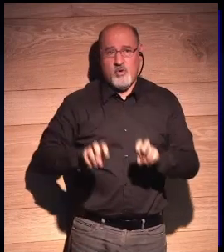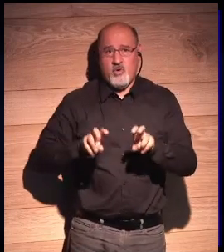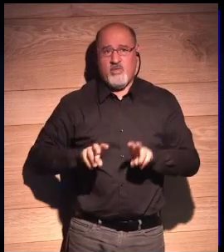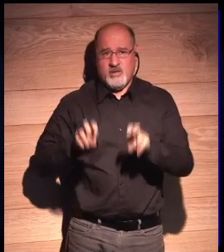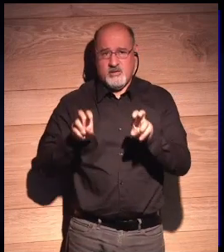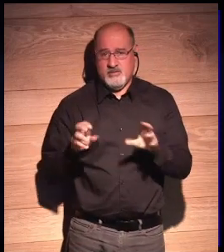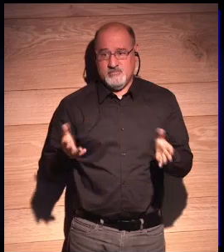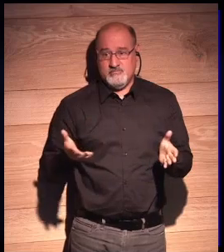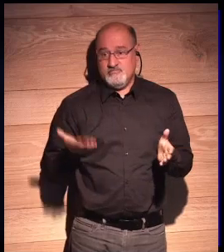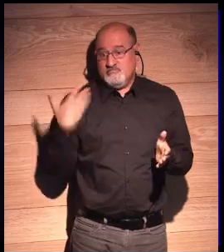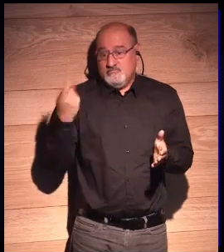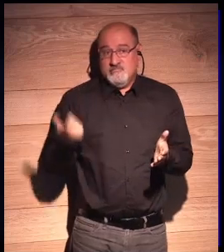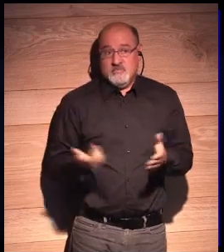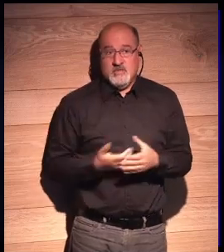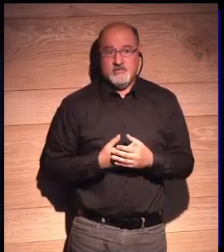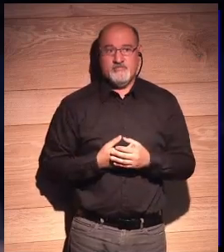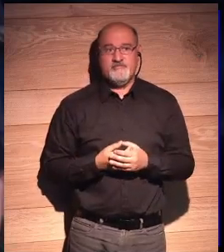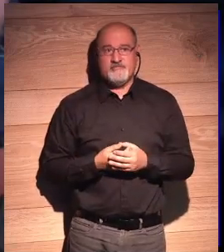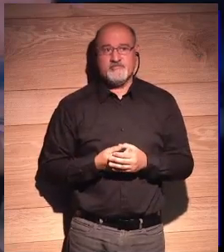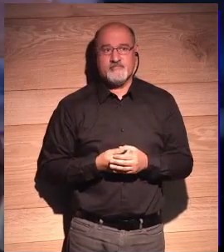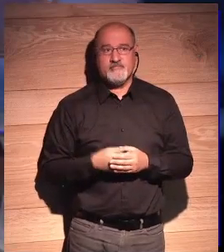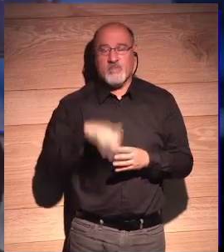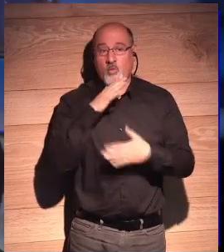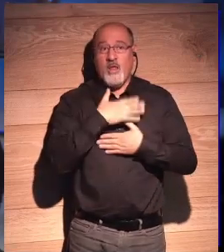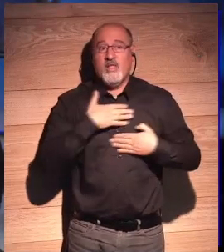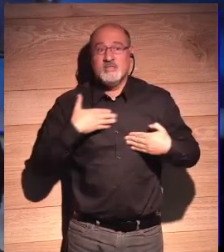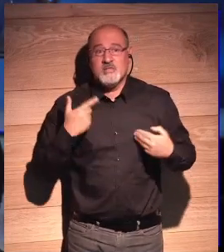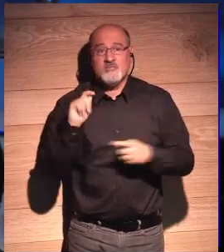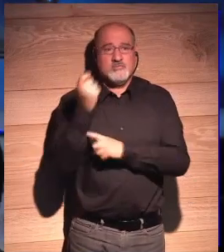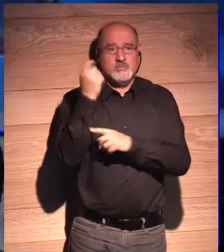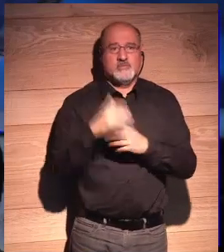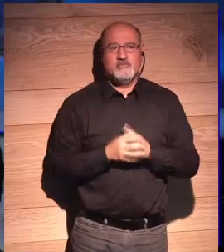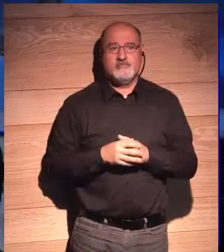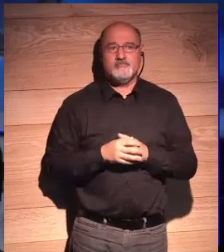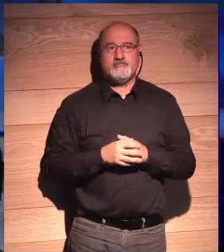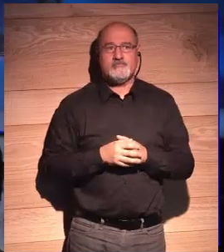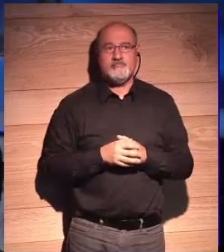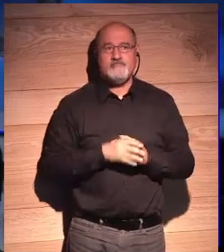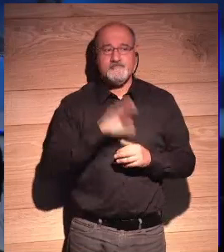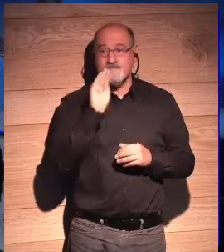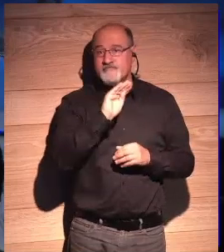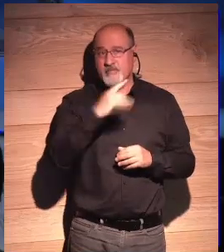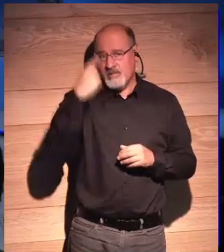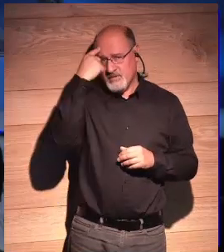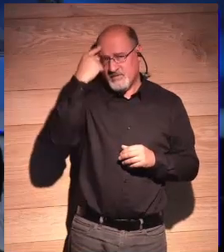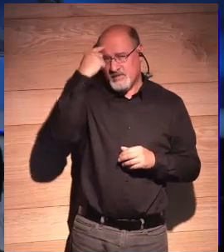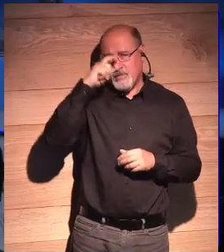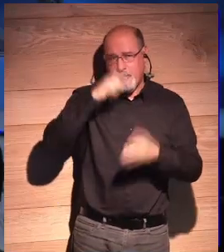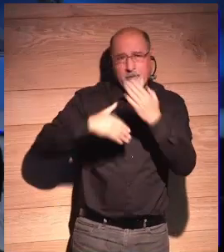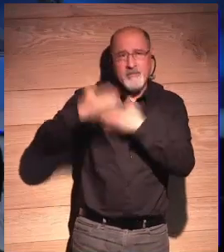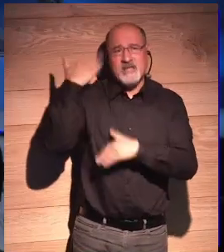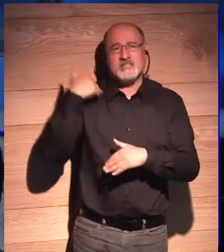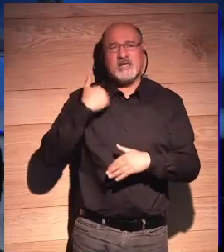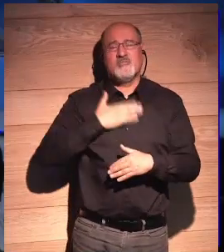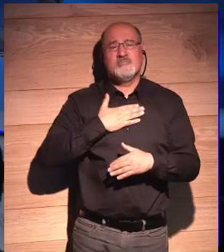wish fulfillment. Yeah. Porque siendo la nostalgia. Because, well, maybe nostalgia is a feeling that